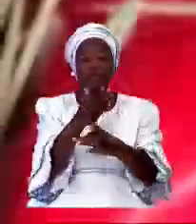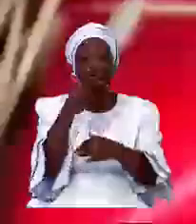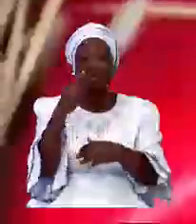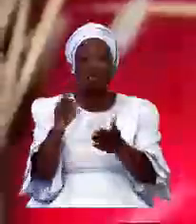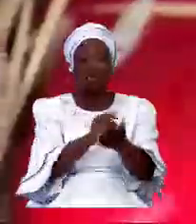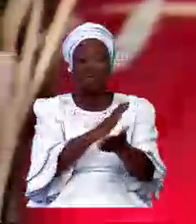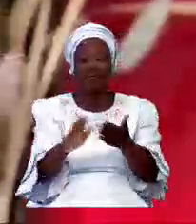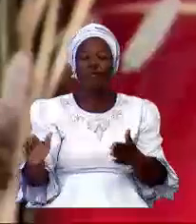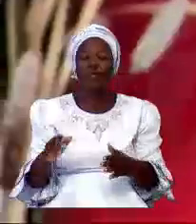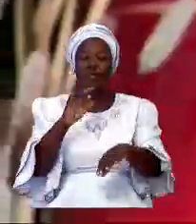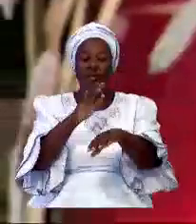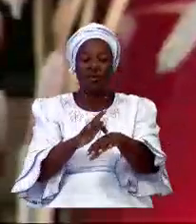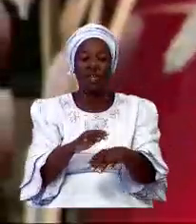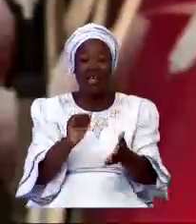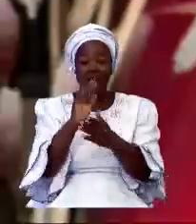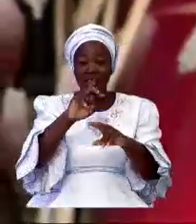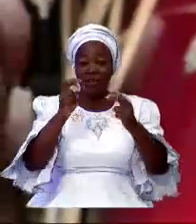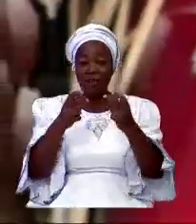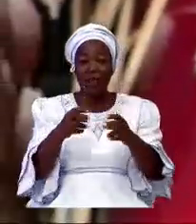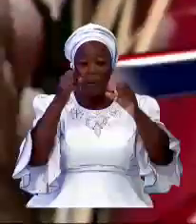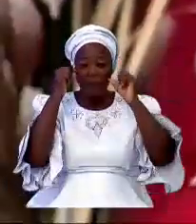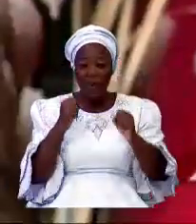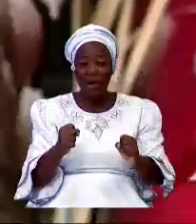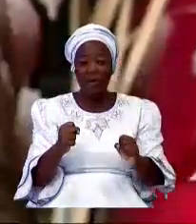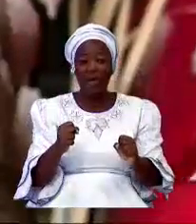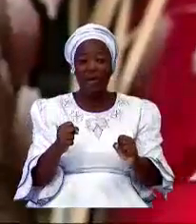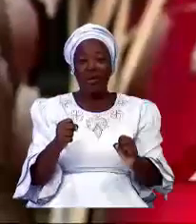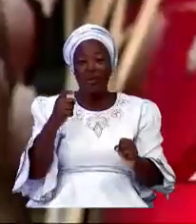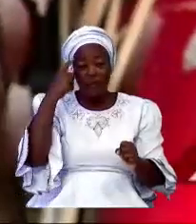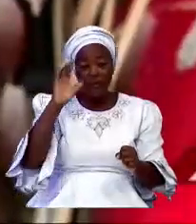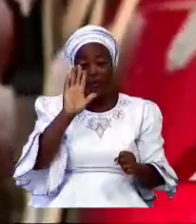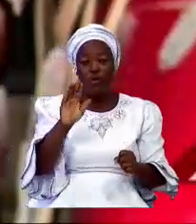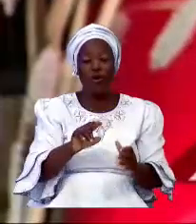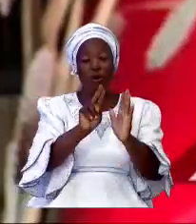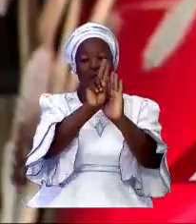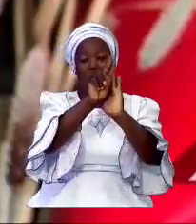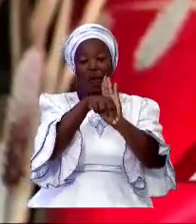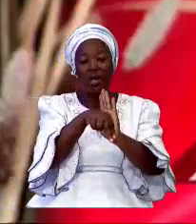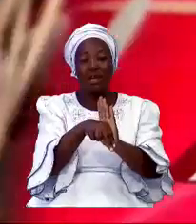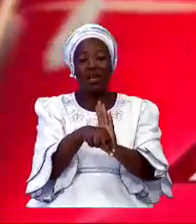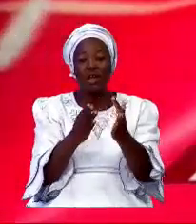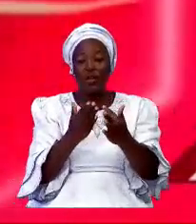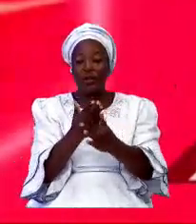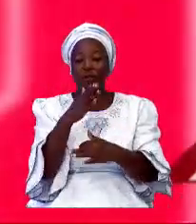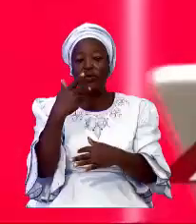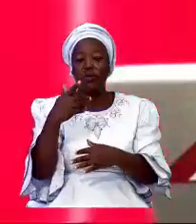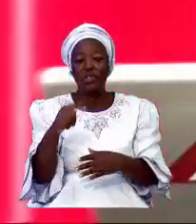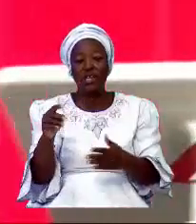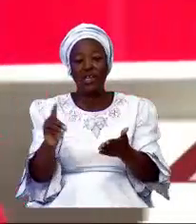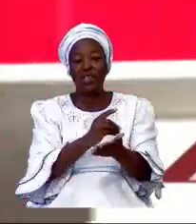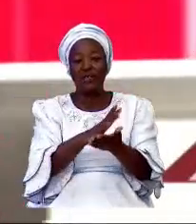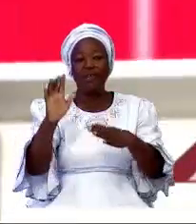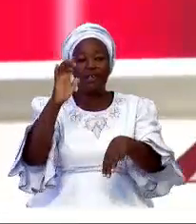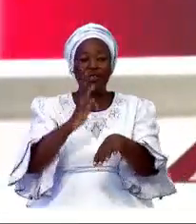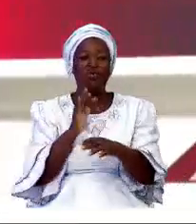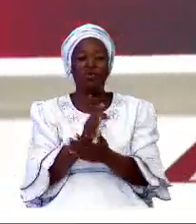Power for your hour through the divine touch. That's the topic today. Power